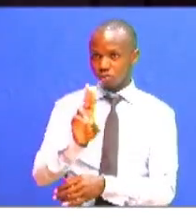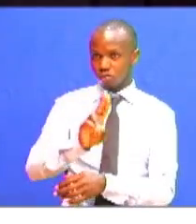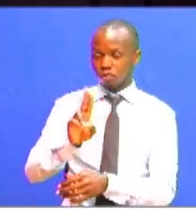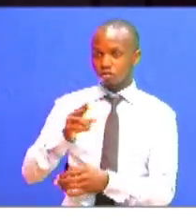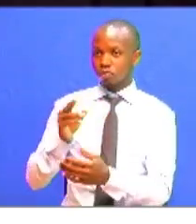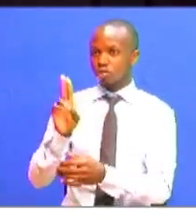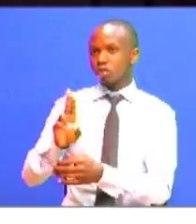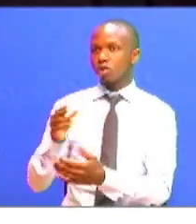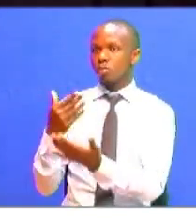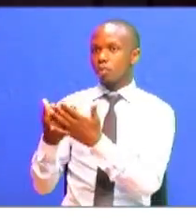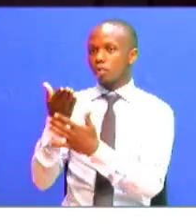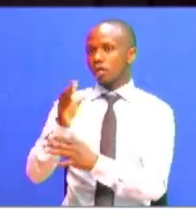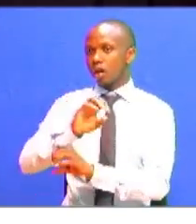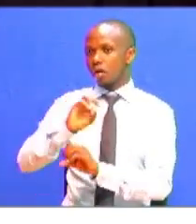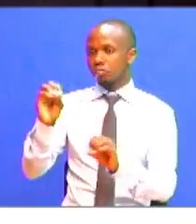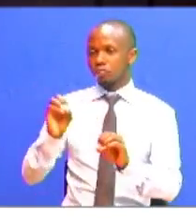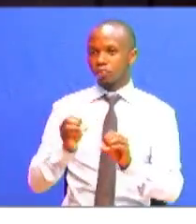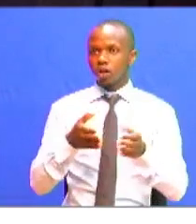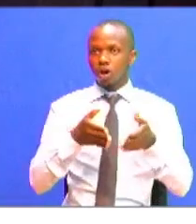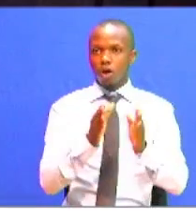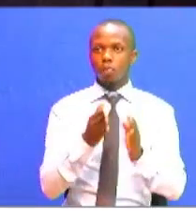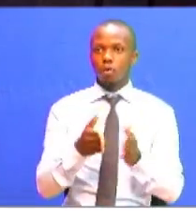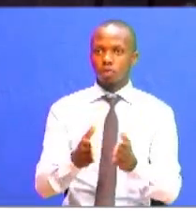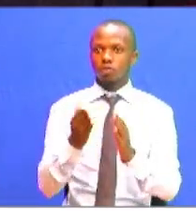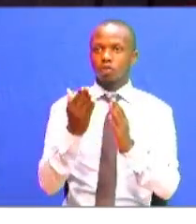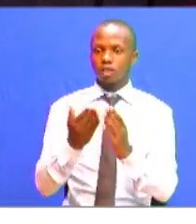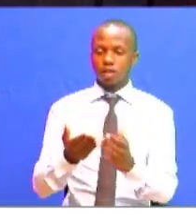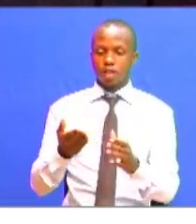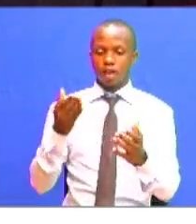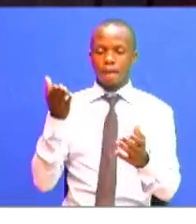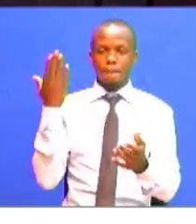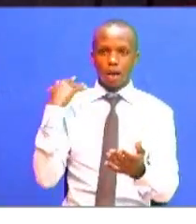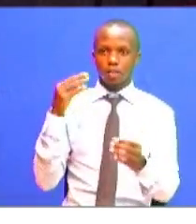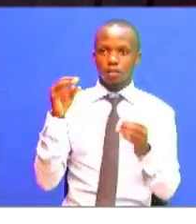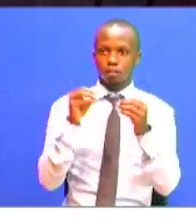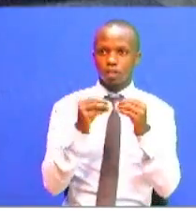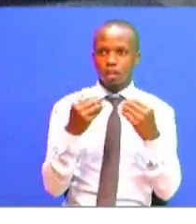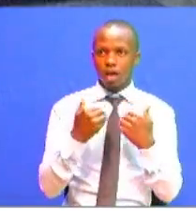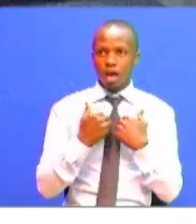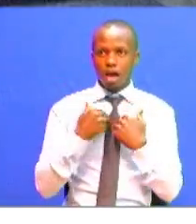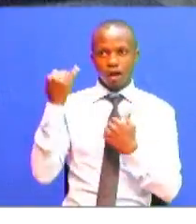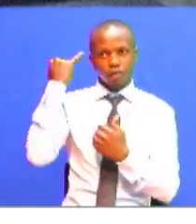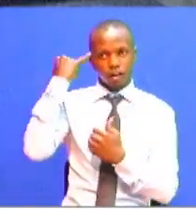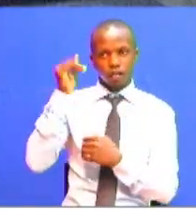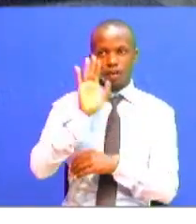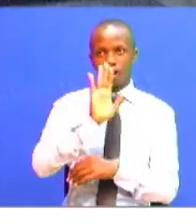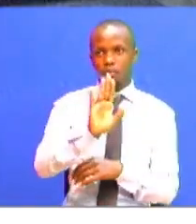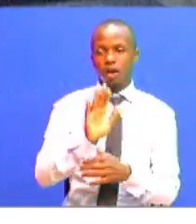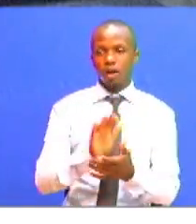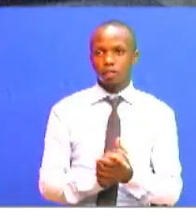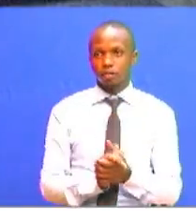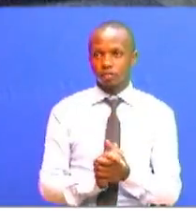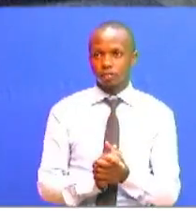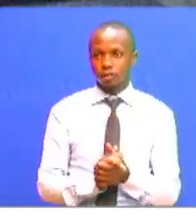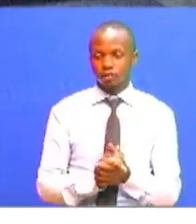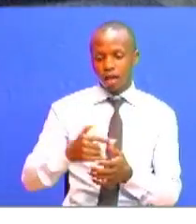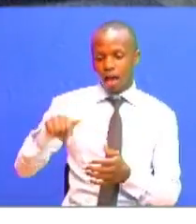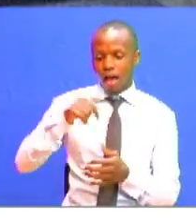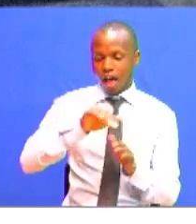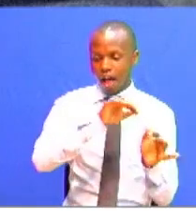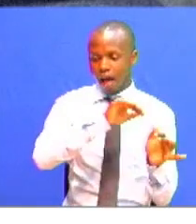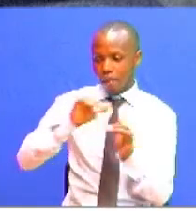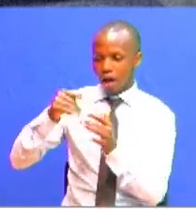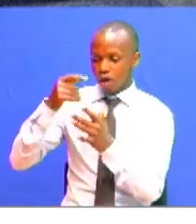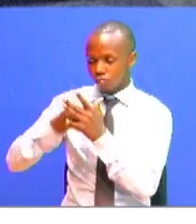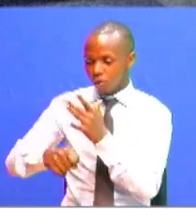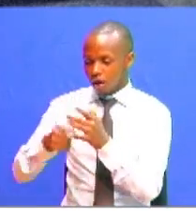saw the common Mwananchi, who had not gotten a chance to appear in the previous committees, table their views. It's not that we are running away from tax, but we are looking